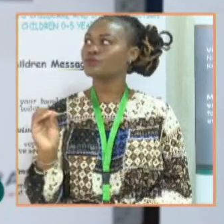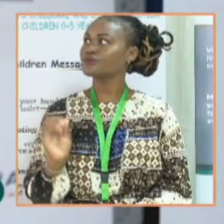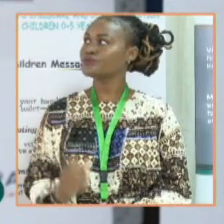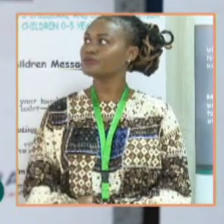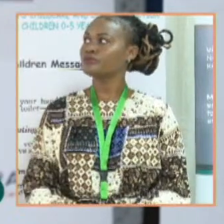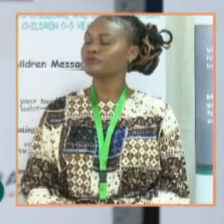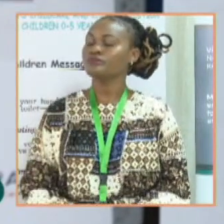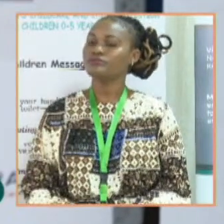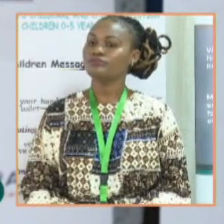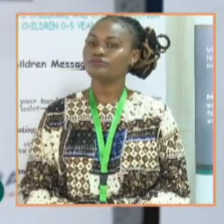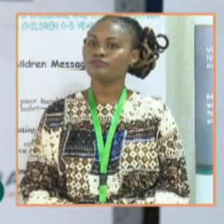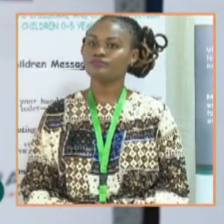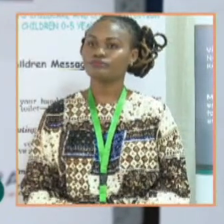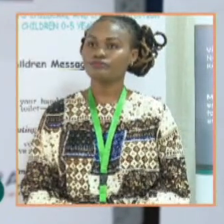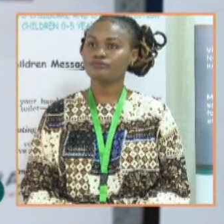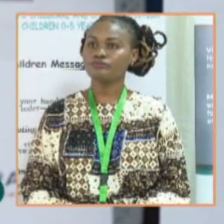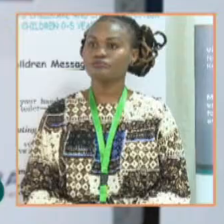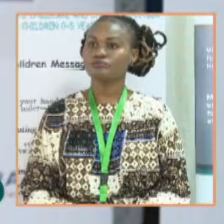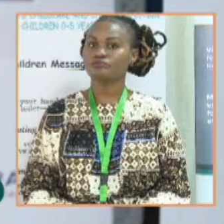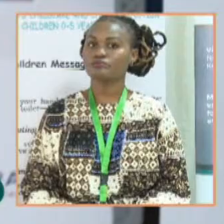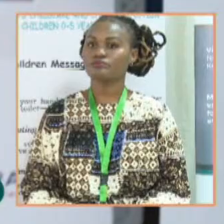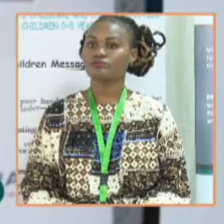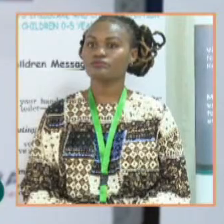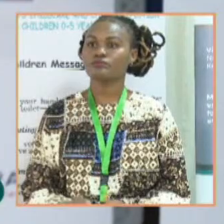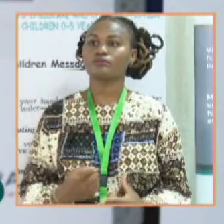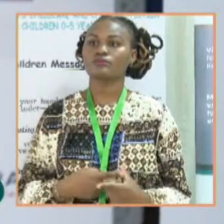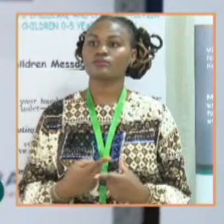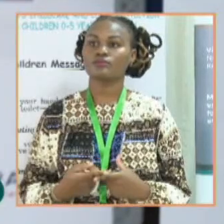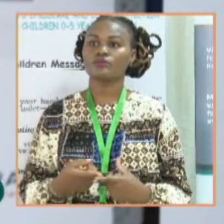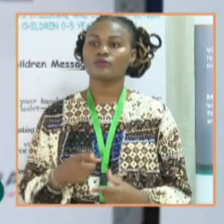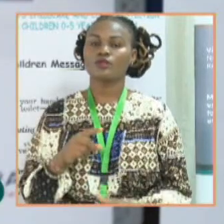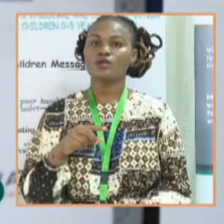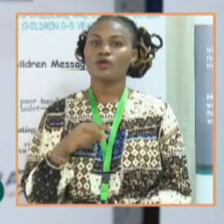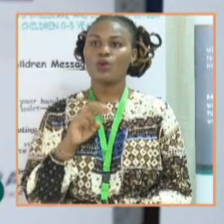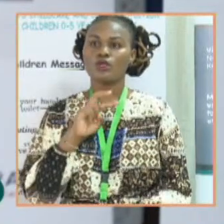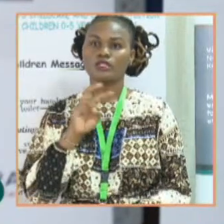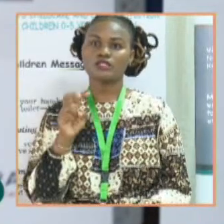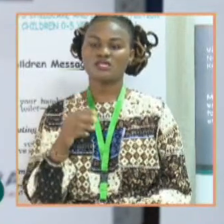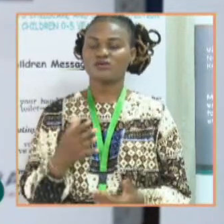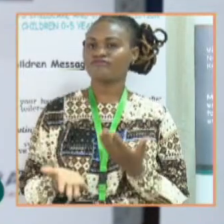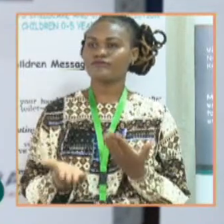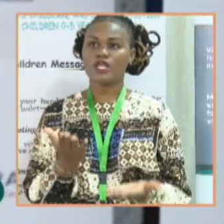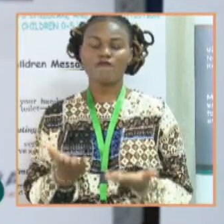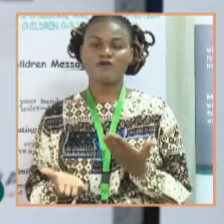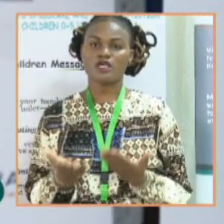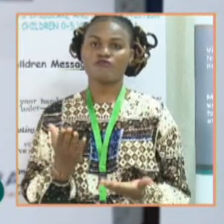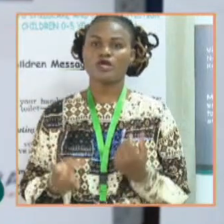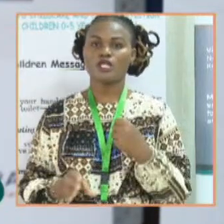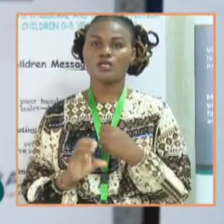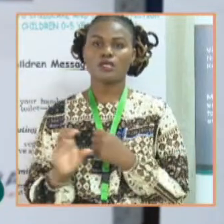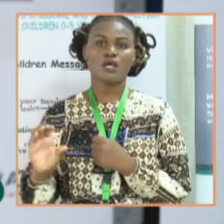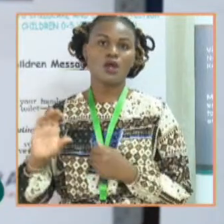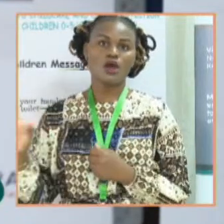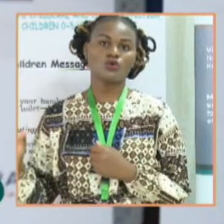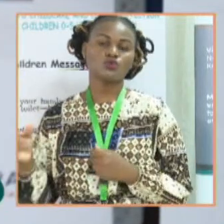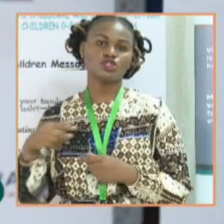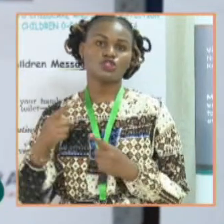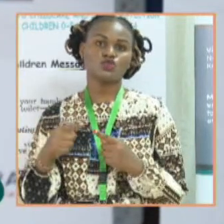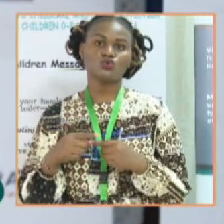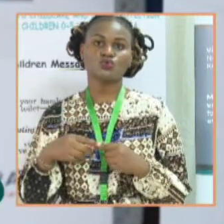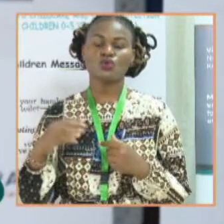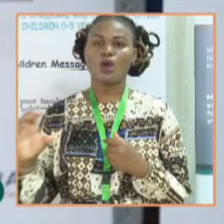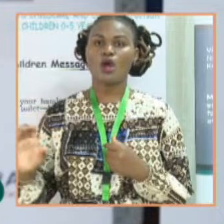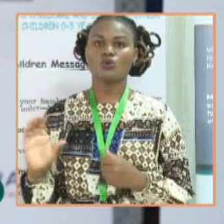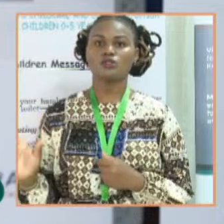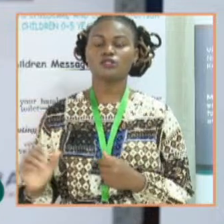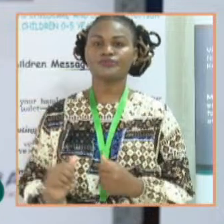counties, the 7 I did mention. Again, we see a lot of fluctuation across the counties, as low as 2% being